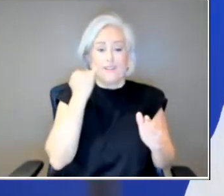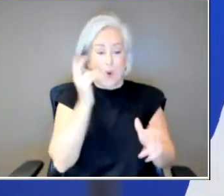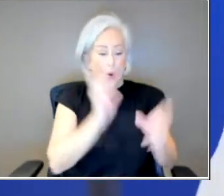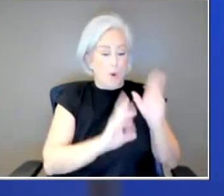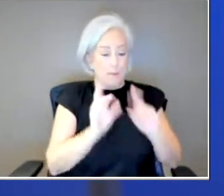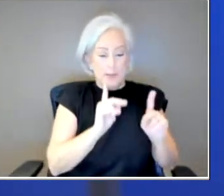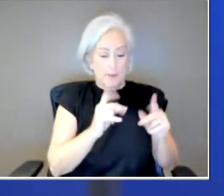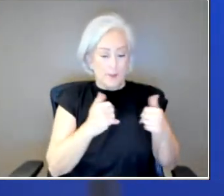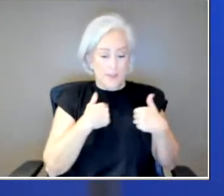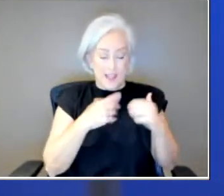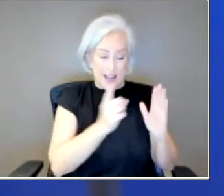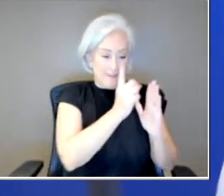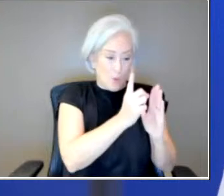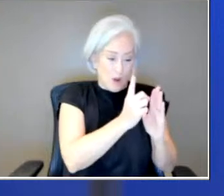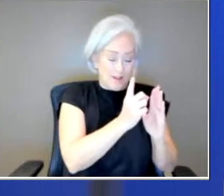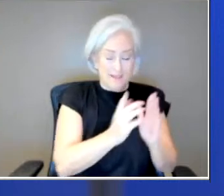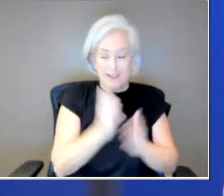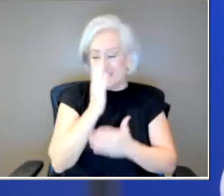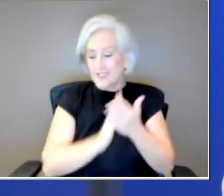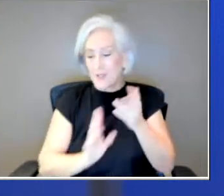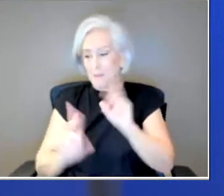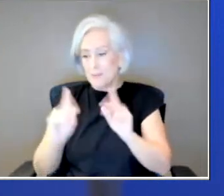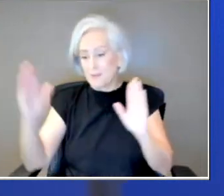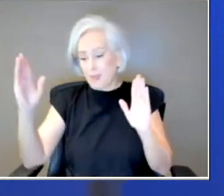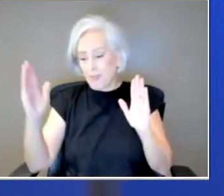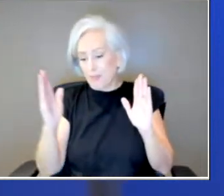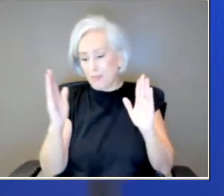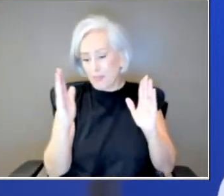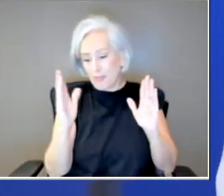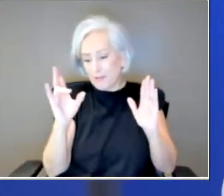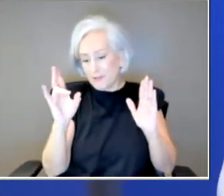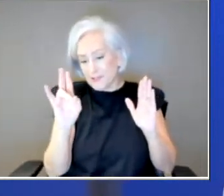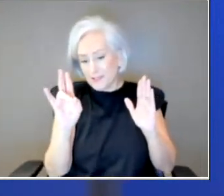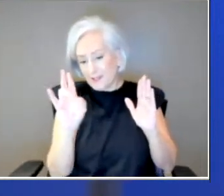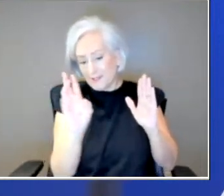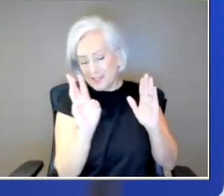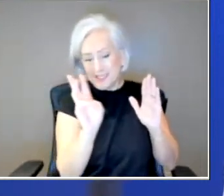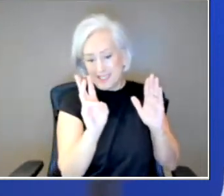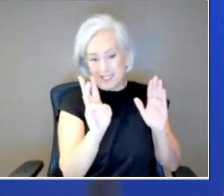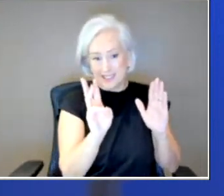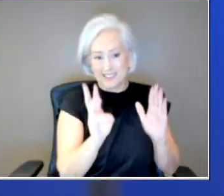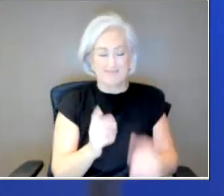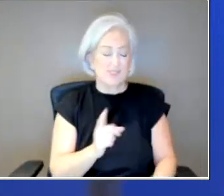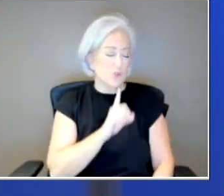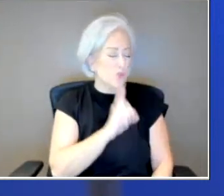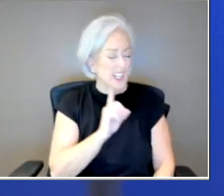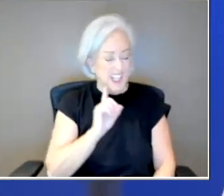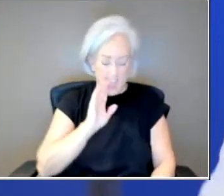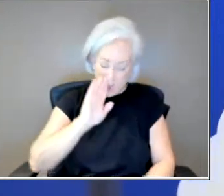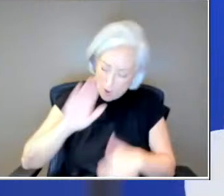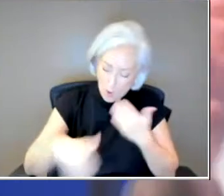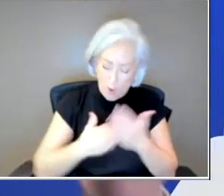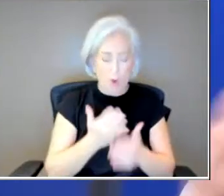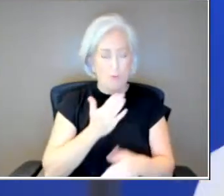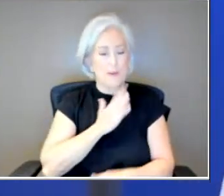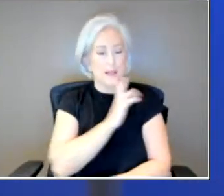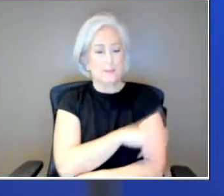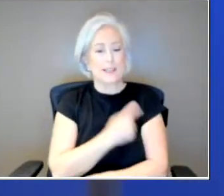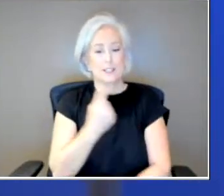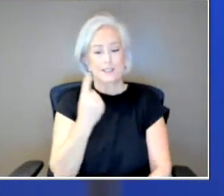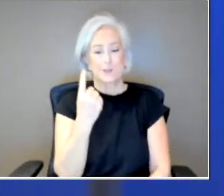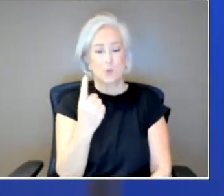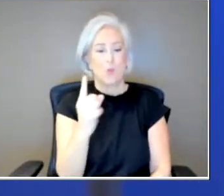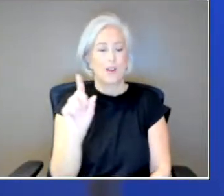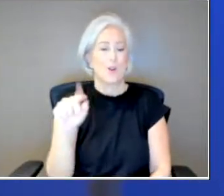a little bit to get to that same average. So I've only had one patient who really didn't have any response out of all the patients that I've done so far, but there is a spectrum on how